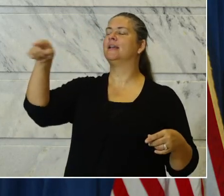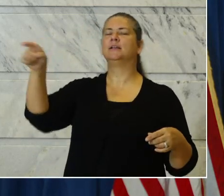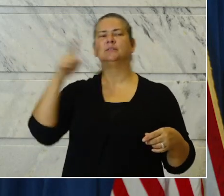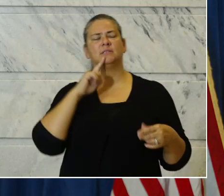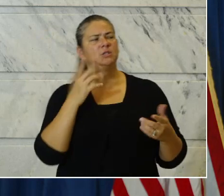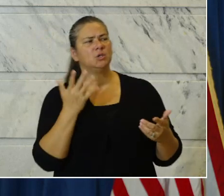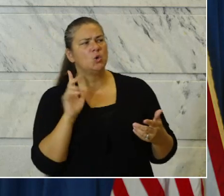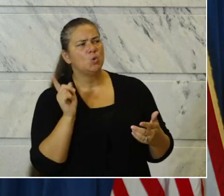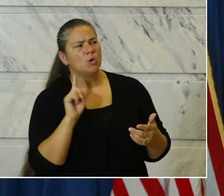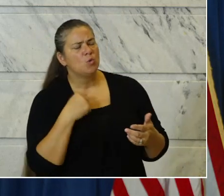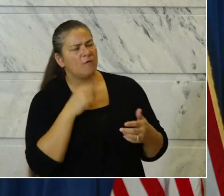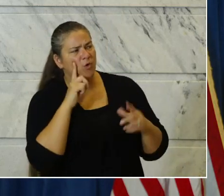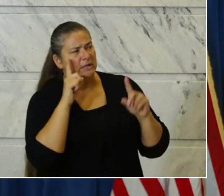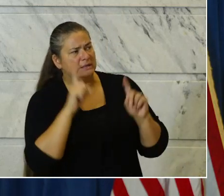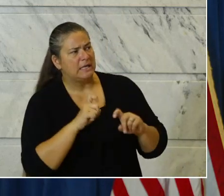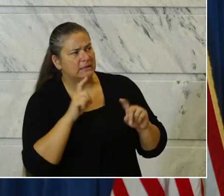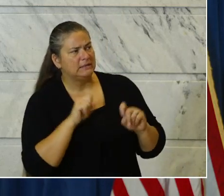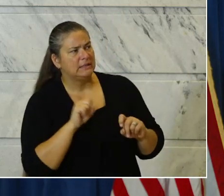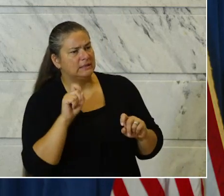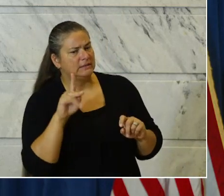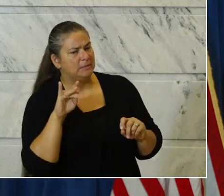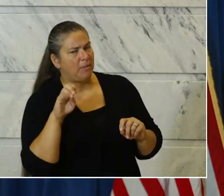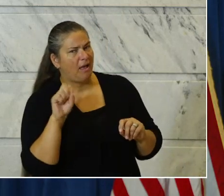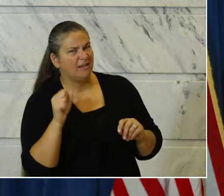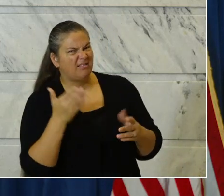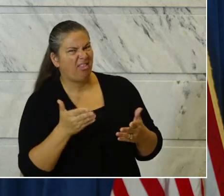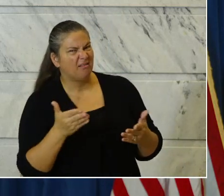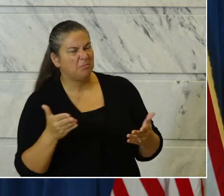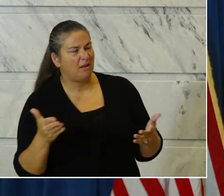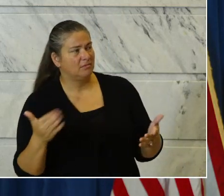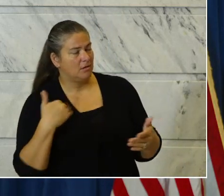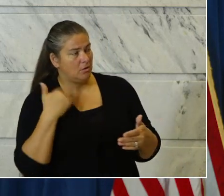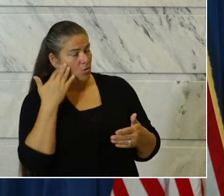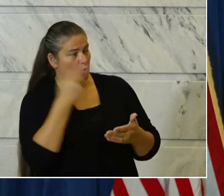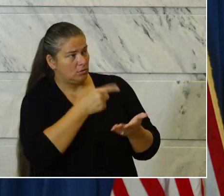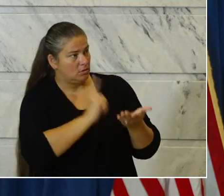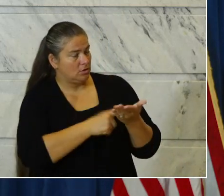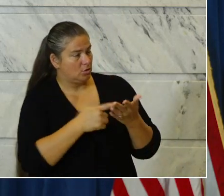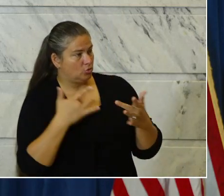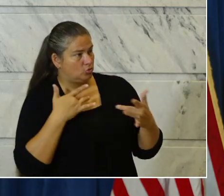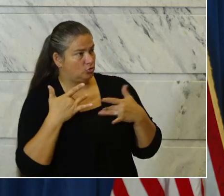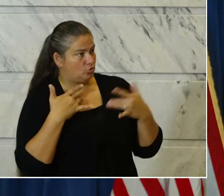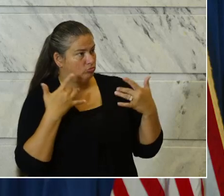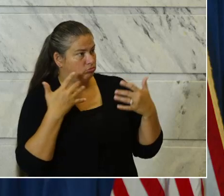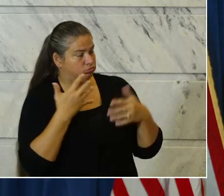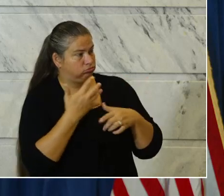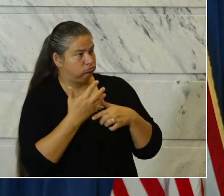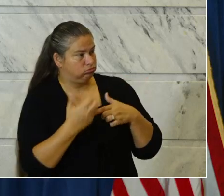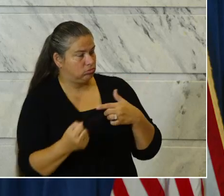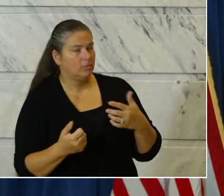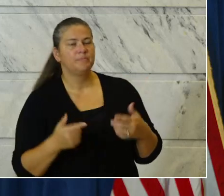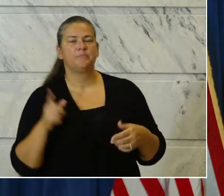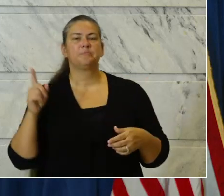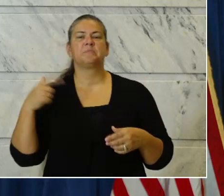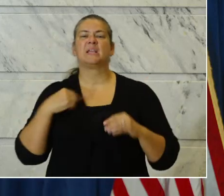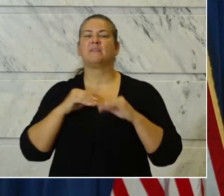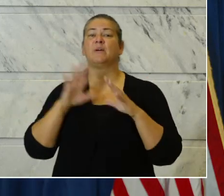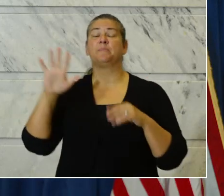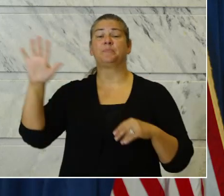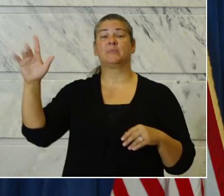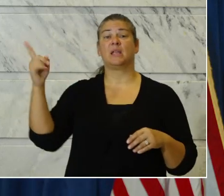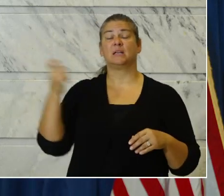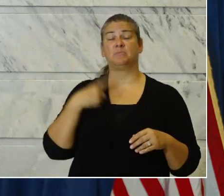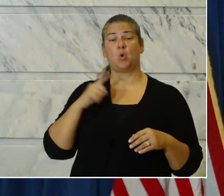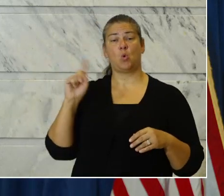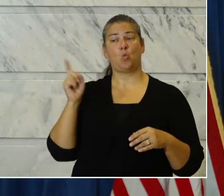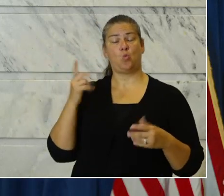Testing supplies. I know we've been talking about the last few days that we're concerned, but Yeah. those things are out. The question is, where are we at with testing